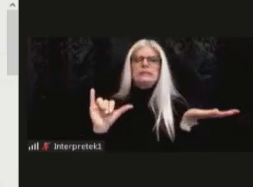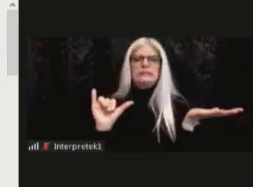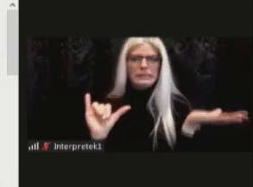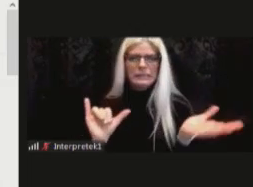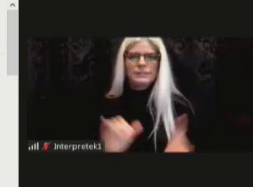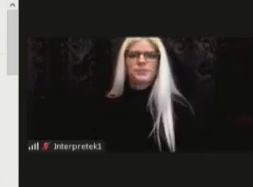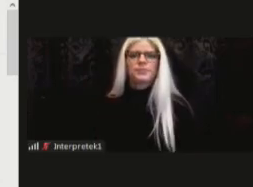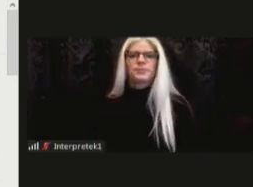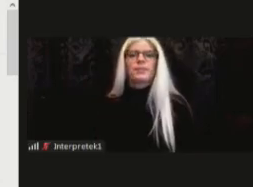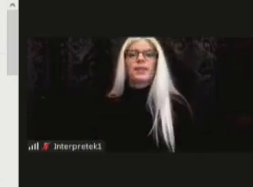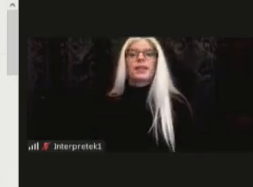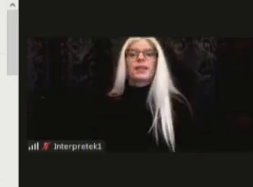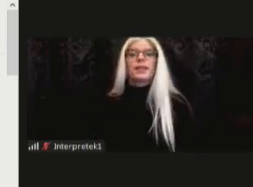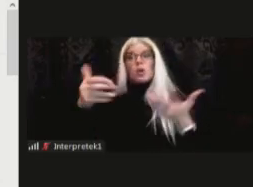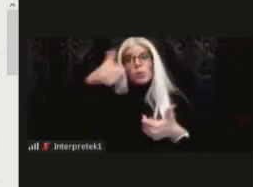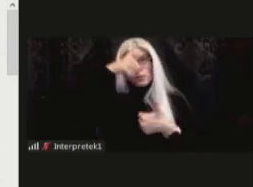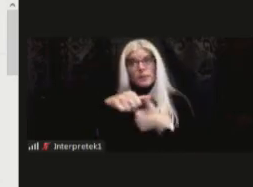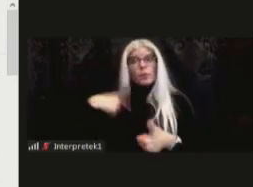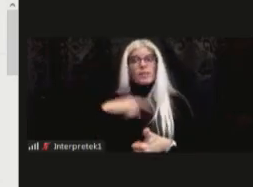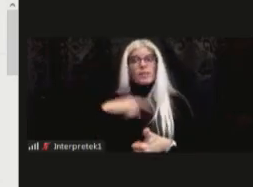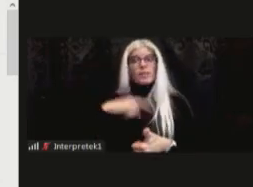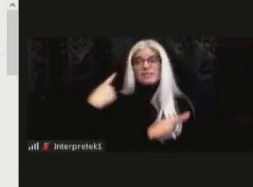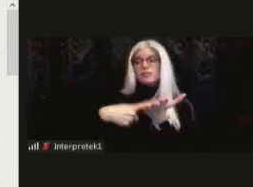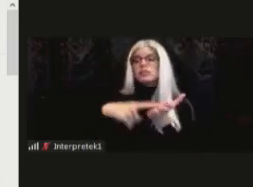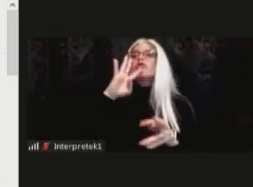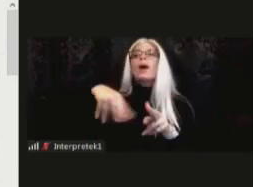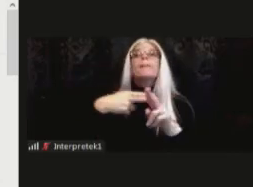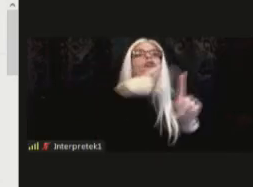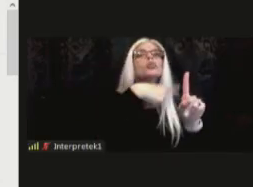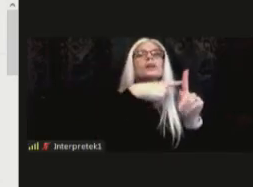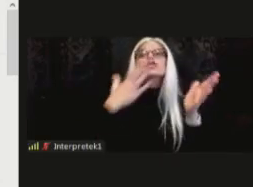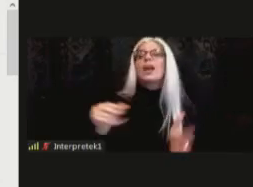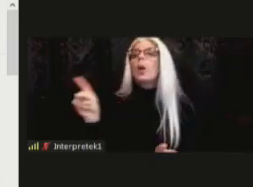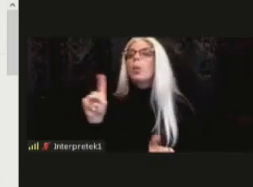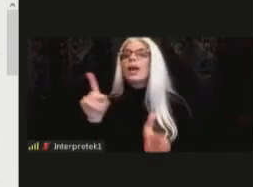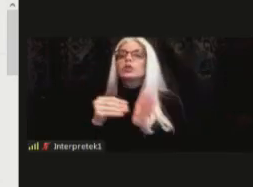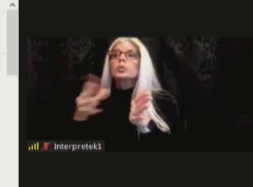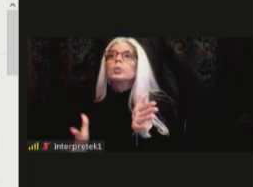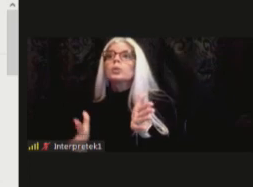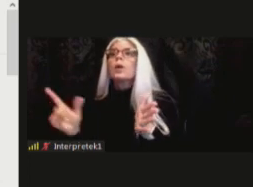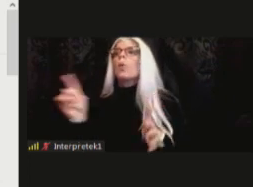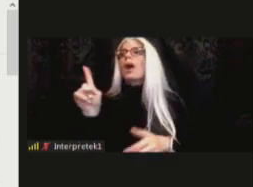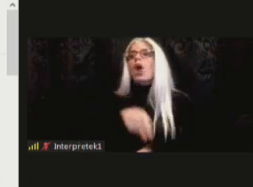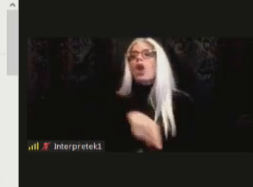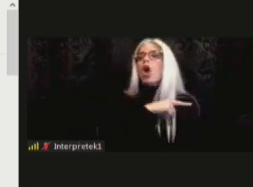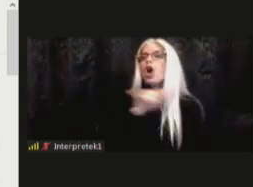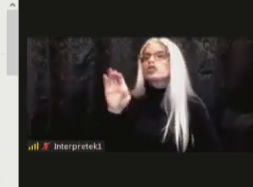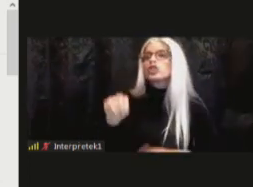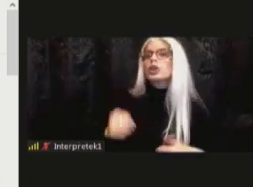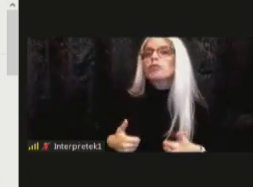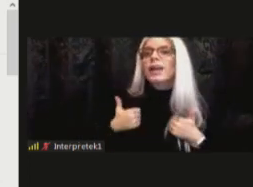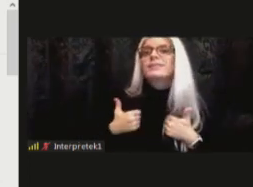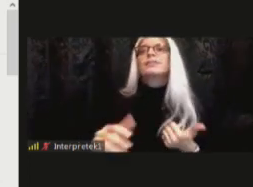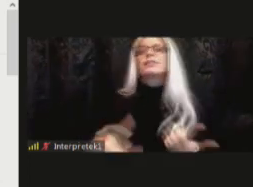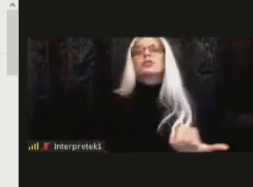So remember we were talking about like that renter and, you know, where is the students, where is the long-term residents? So we look